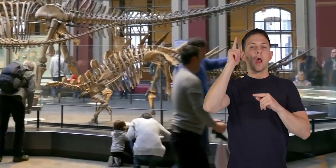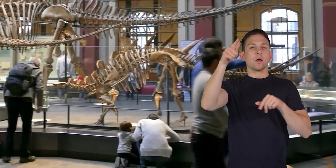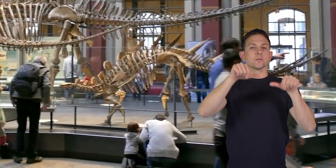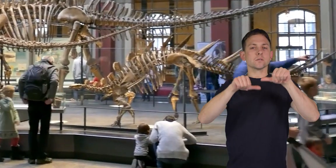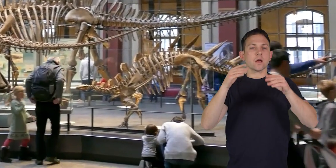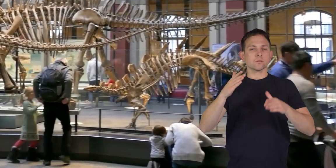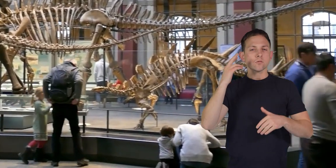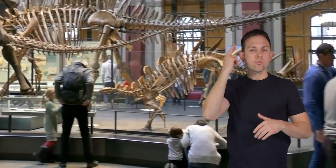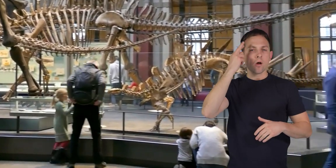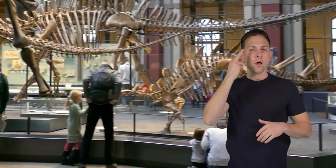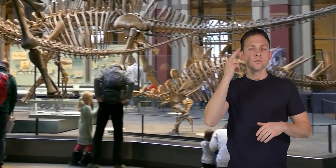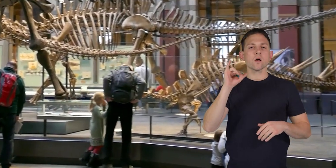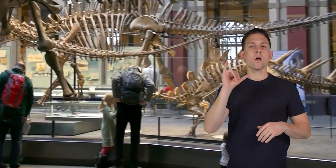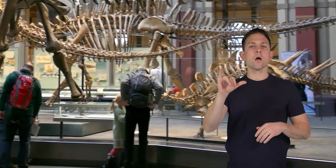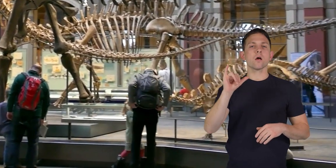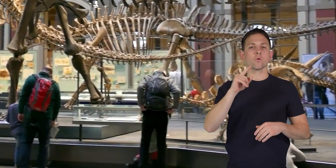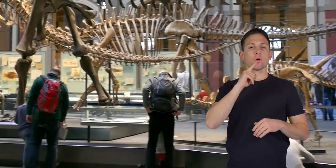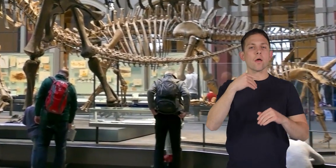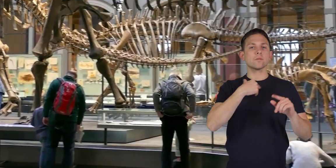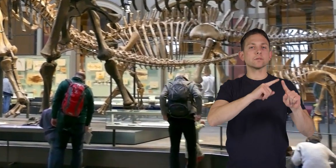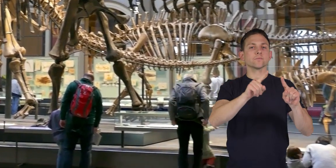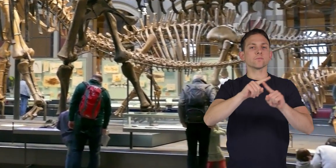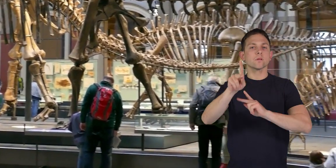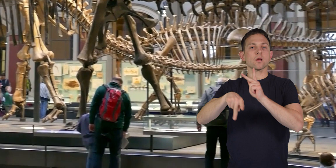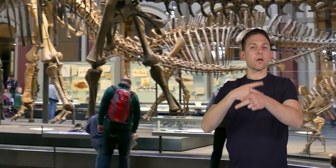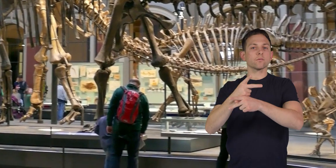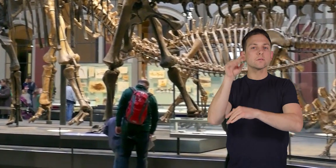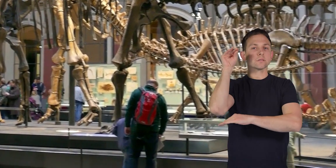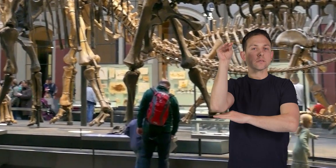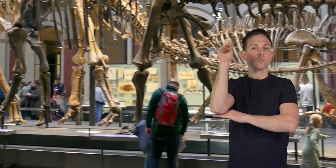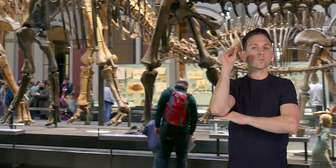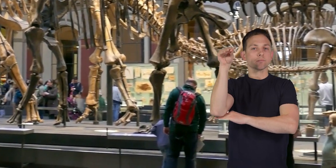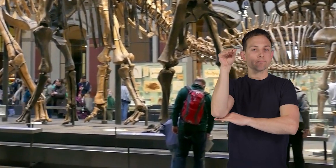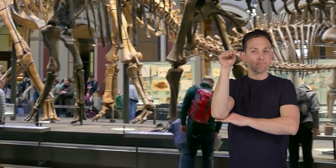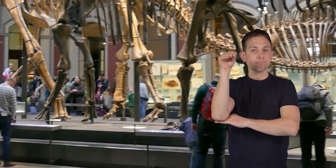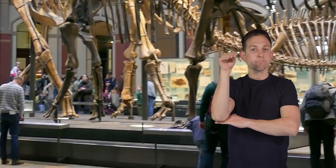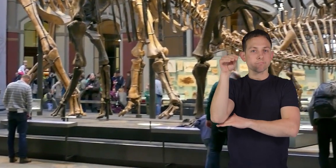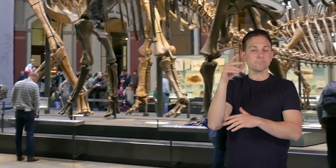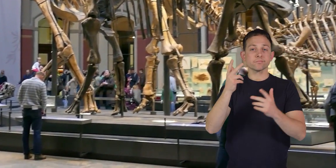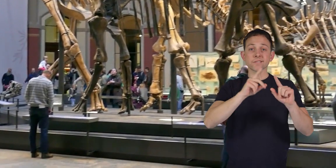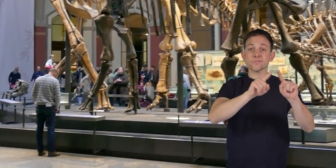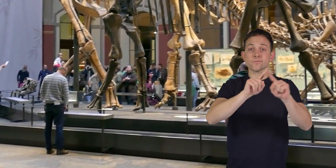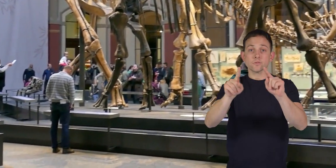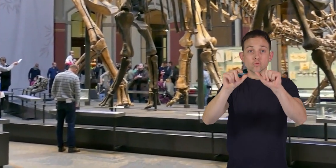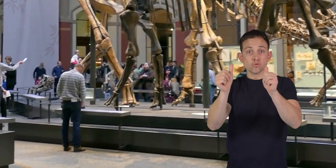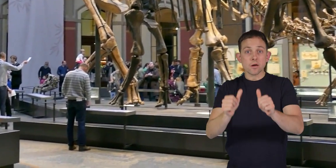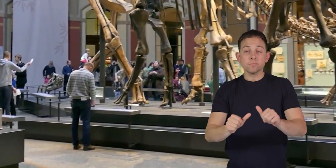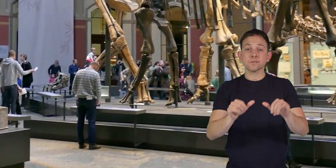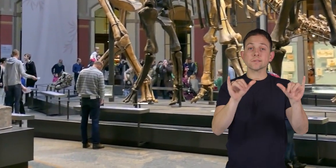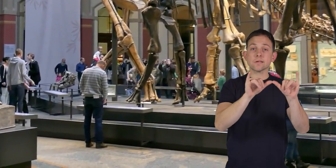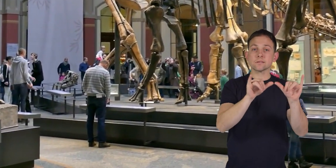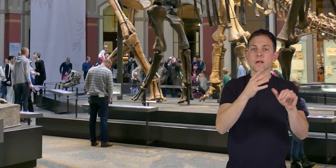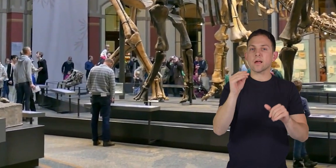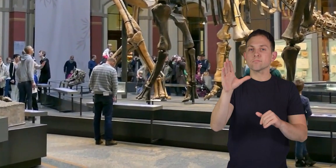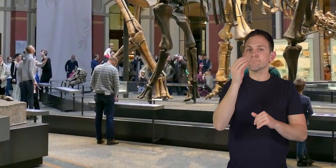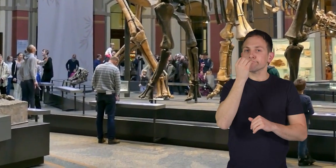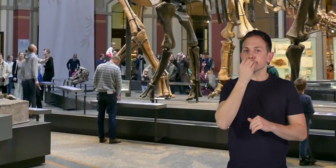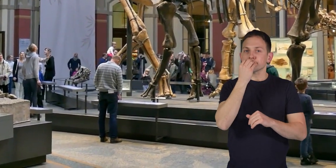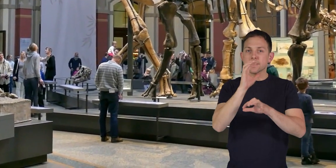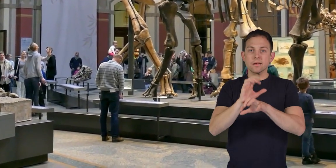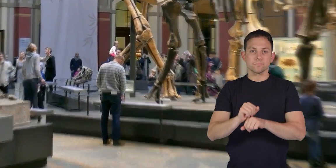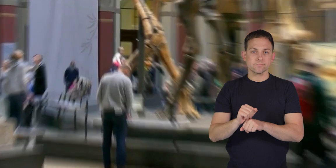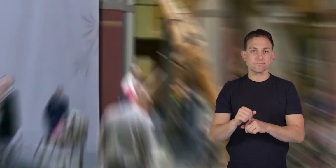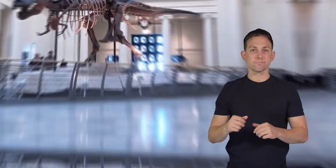then, scientists realized that there were all different kinds of dinosaurs, with different shapes, sizes,